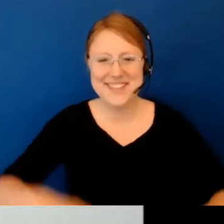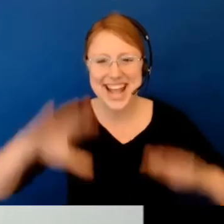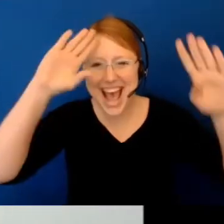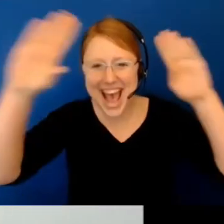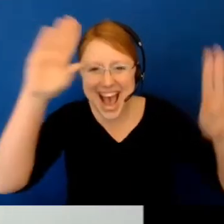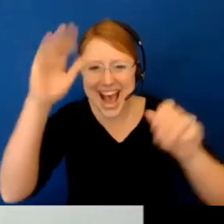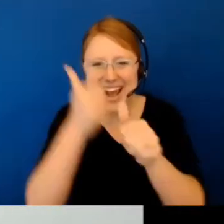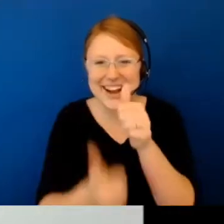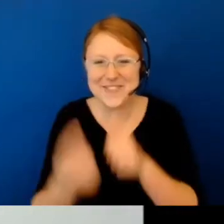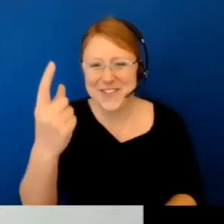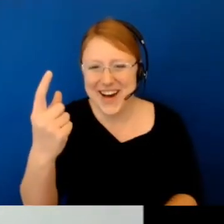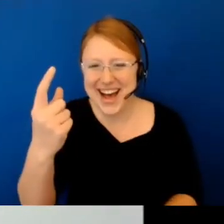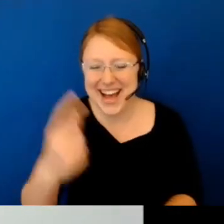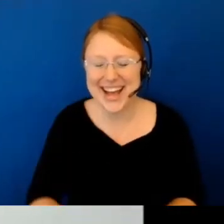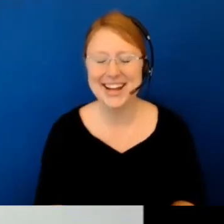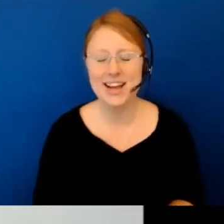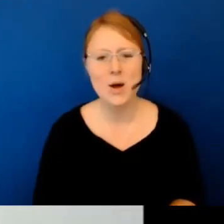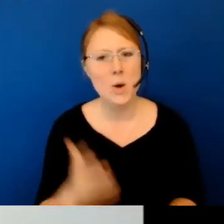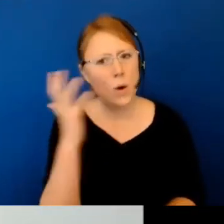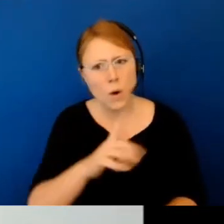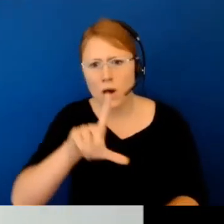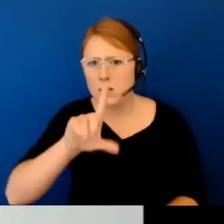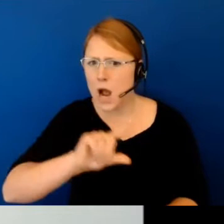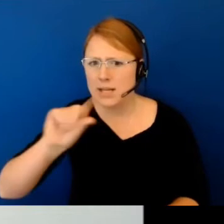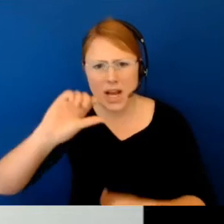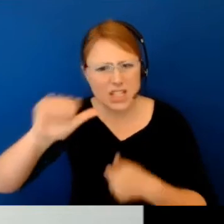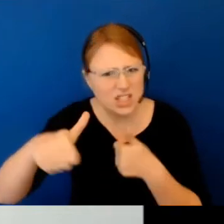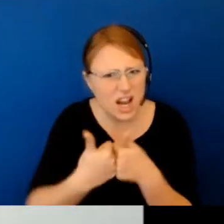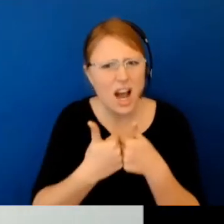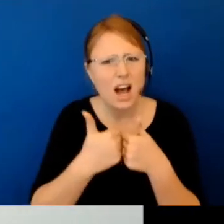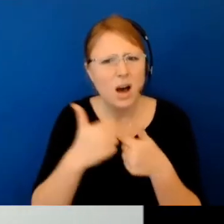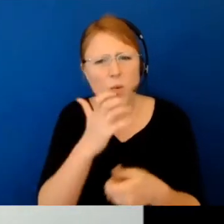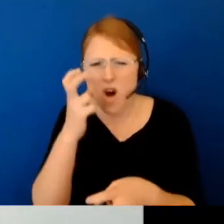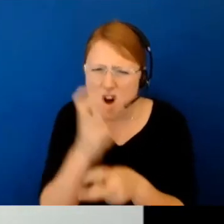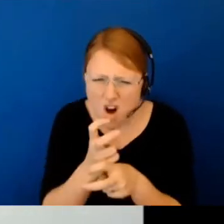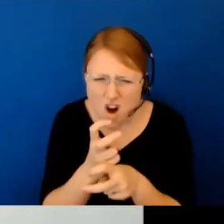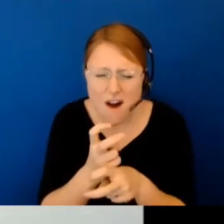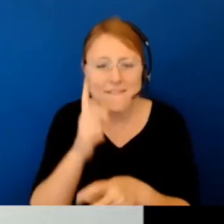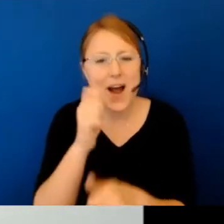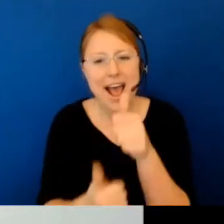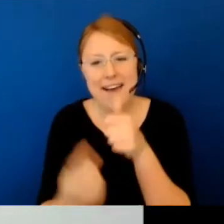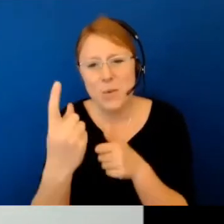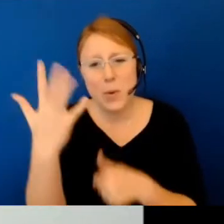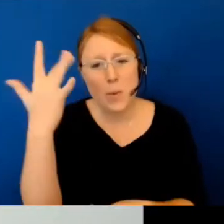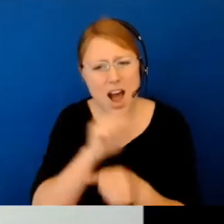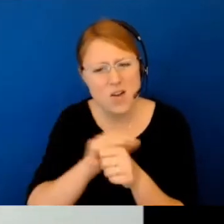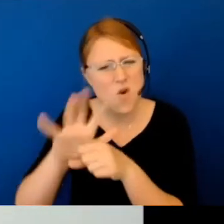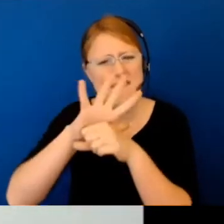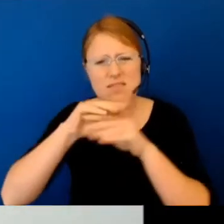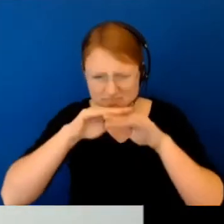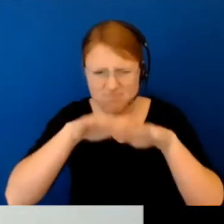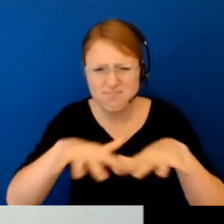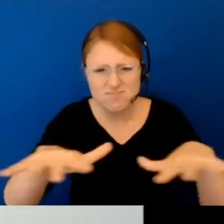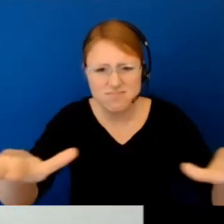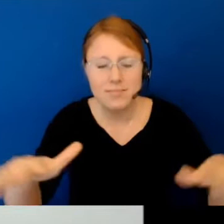Hi, everyone. This year has been extremely challenging for all of us because of the pandemic. As we prepare to vote